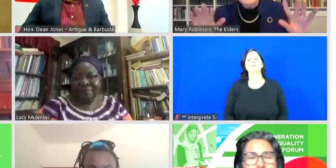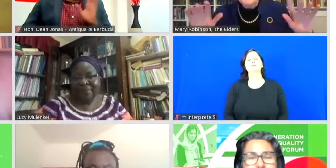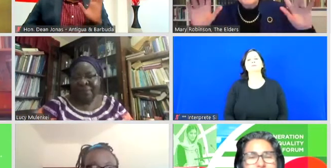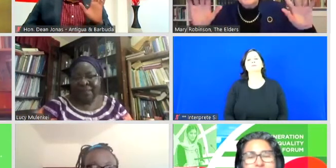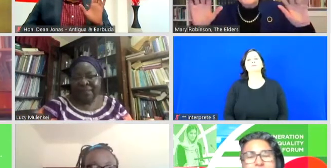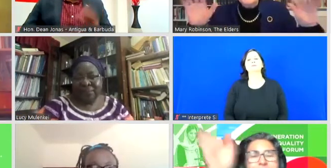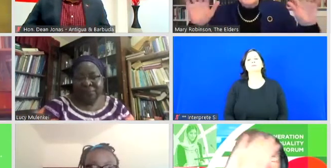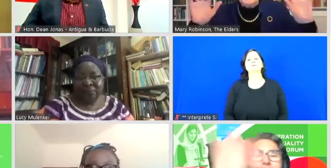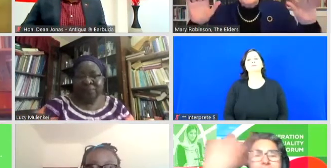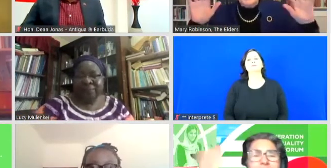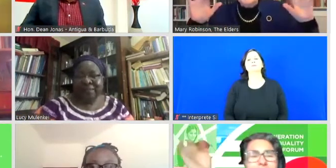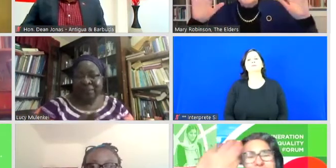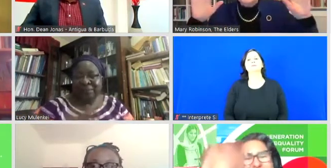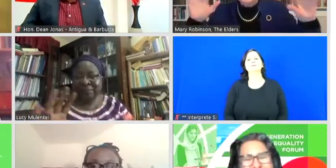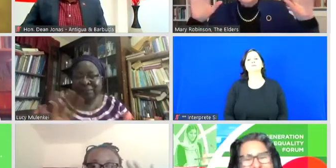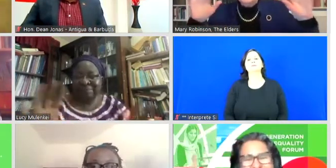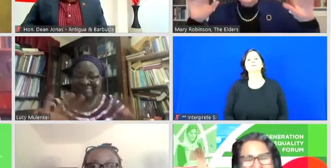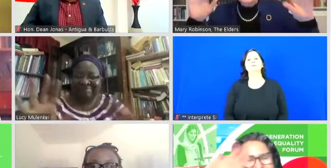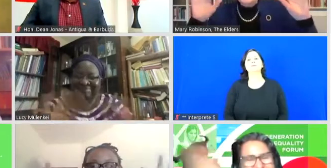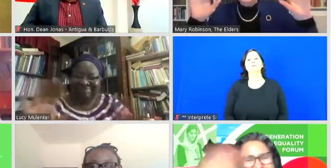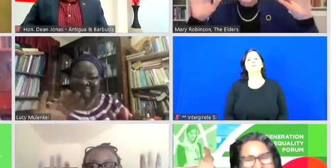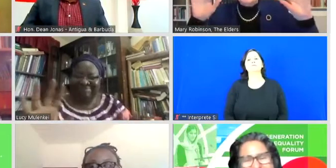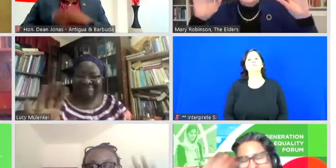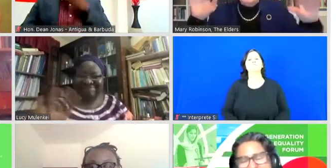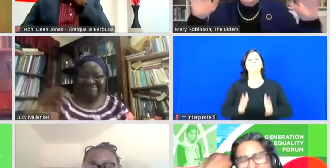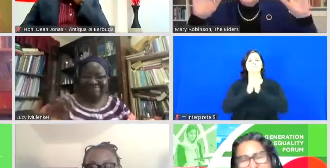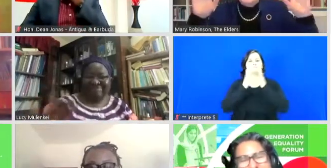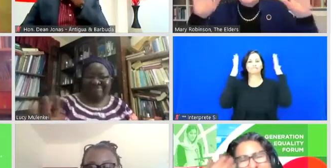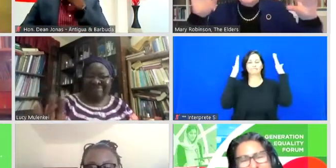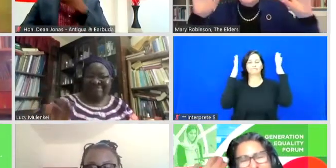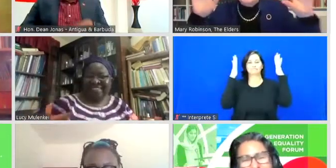Thank you, Elena. Great discussion. Thank you. Really thank good. Thank you. Bye-bye.